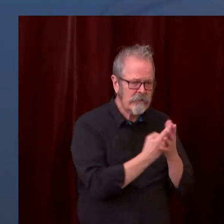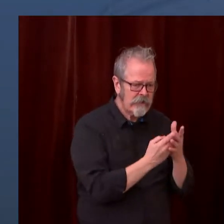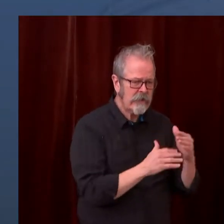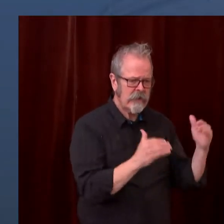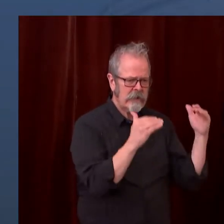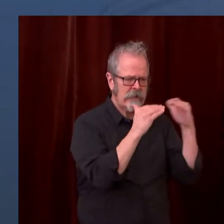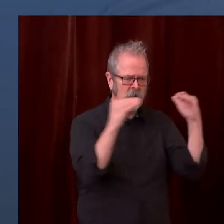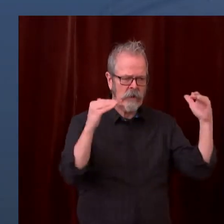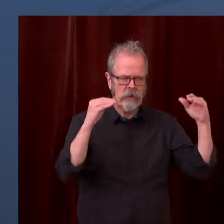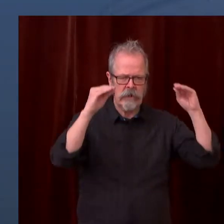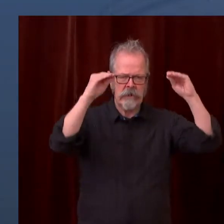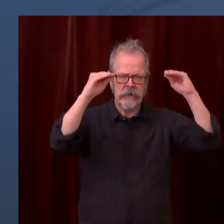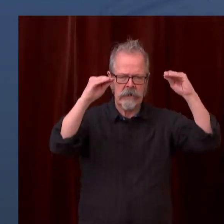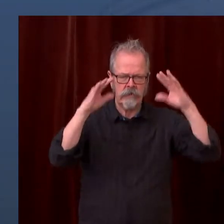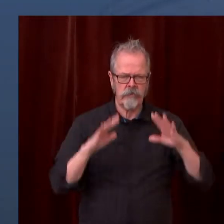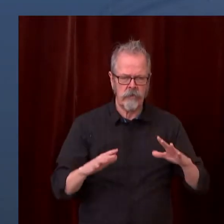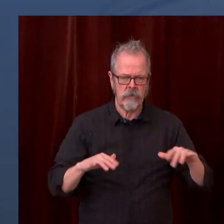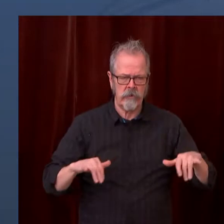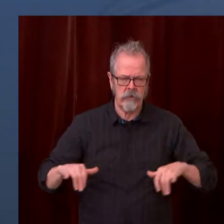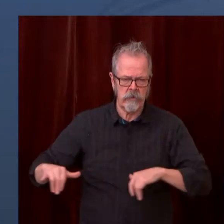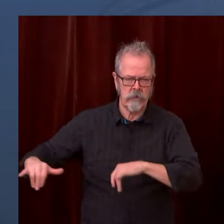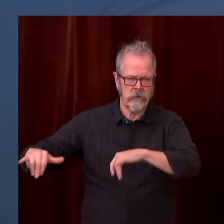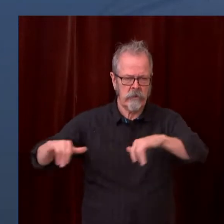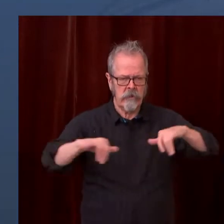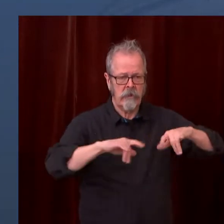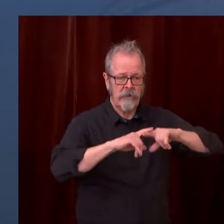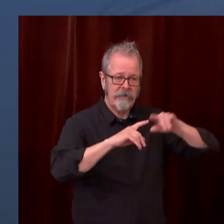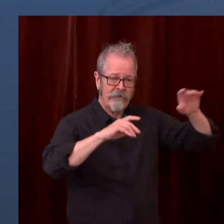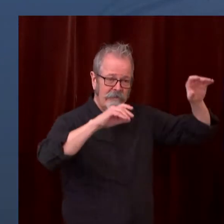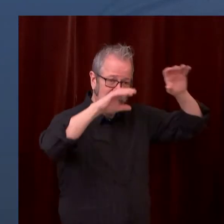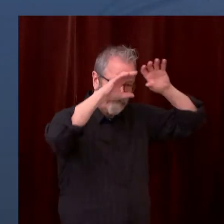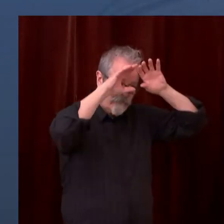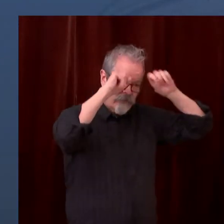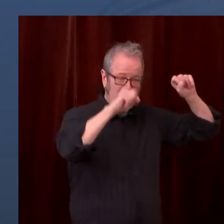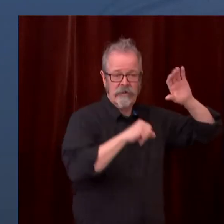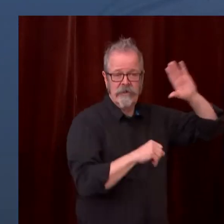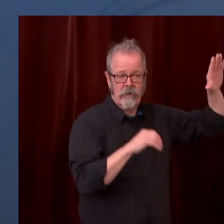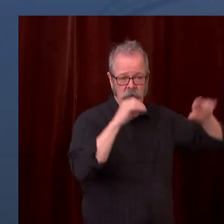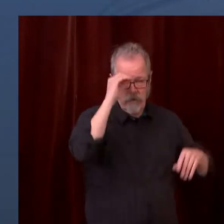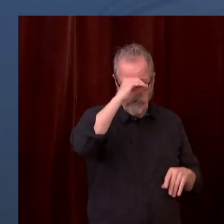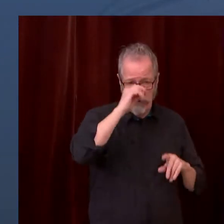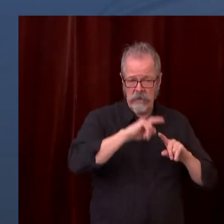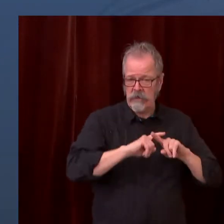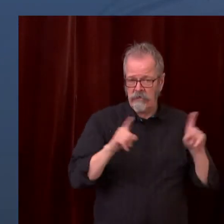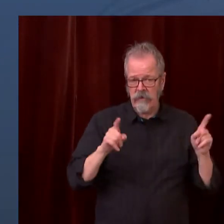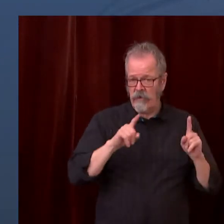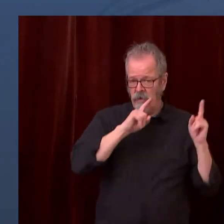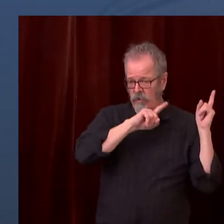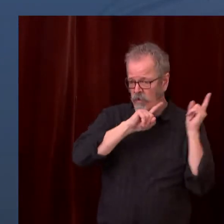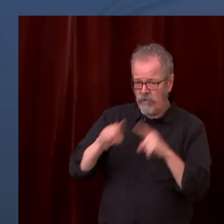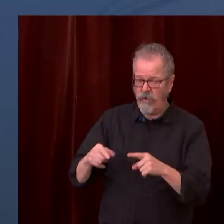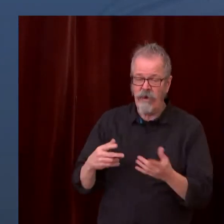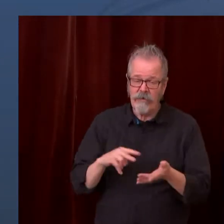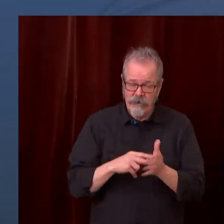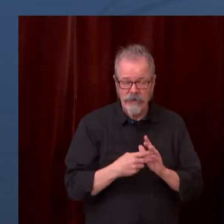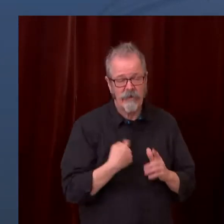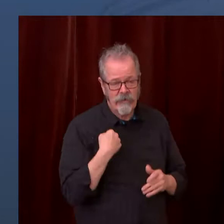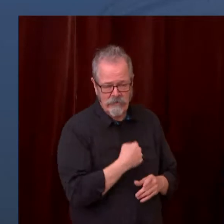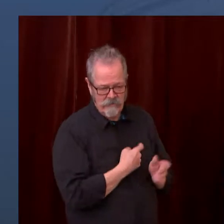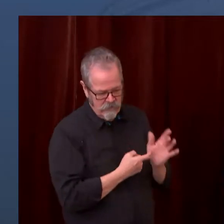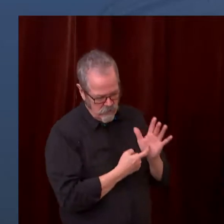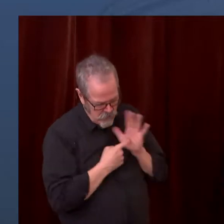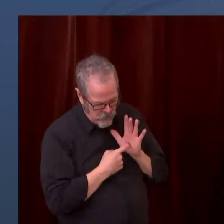directive, and we followed it as we should, and we're constitutionally bound to do that. Now, I am hopeful that this will have the beneficial